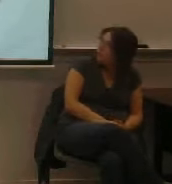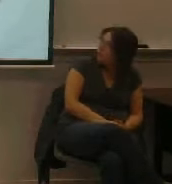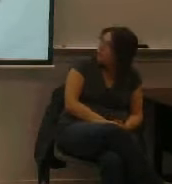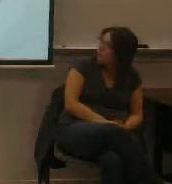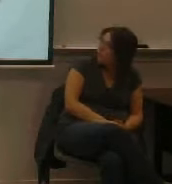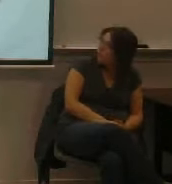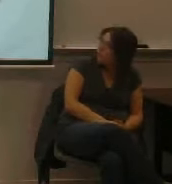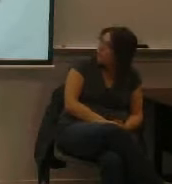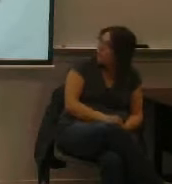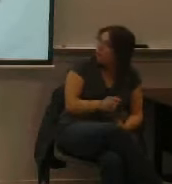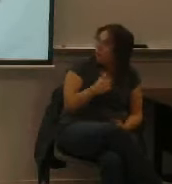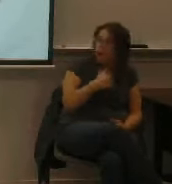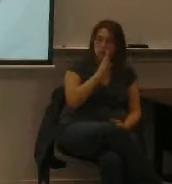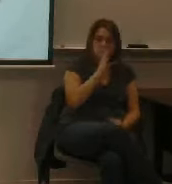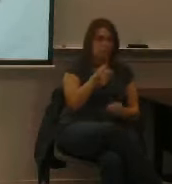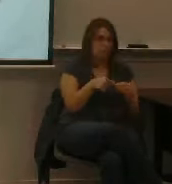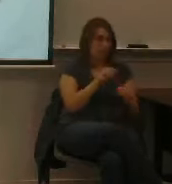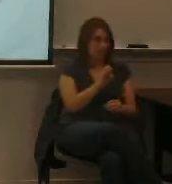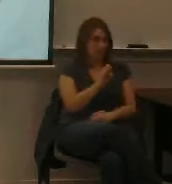And I'll talk about energetics.